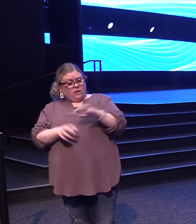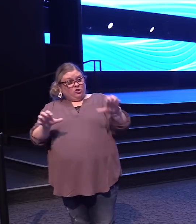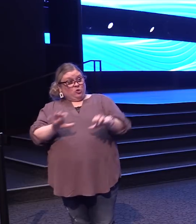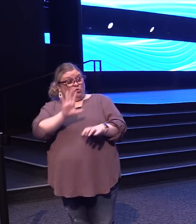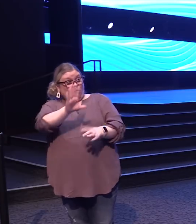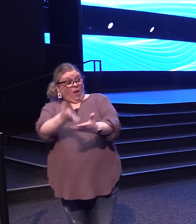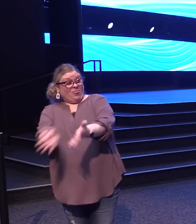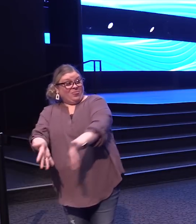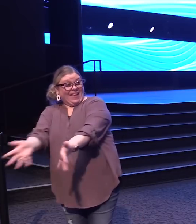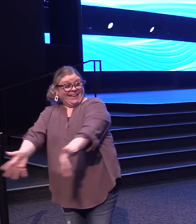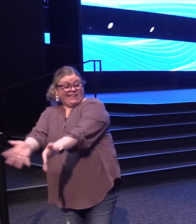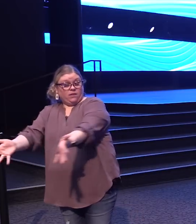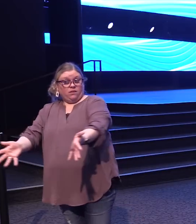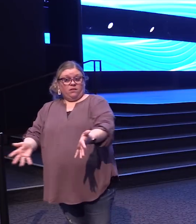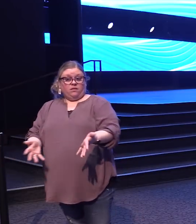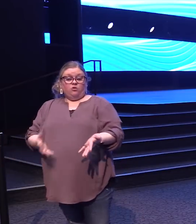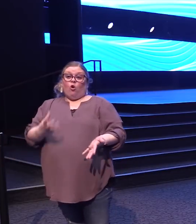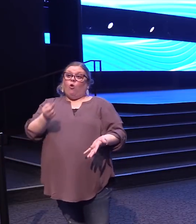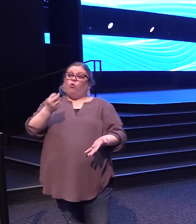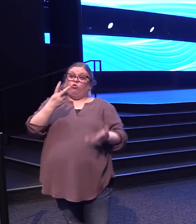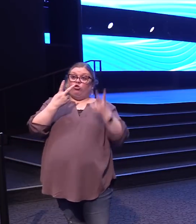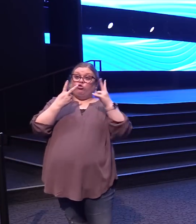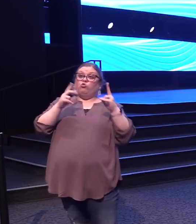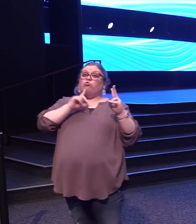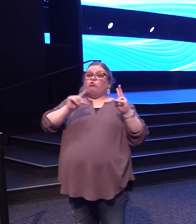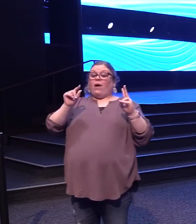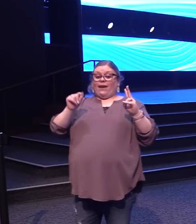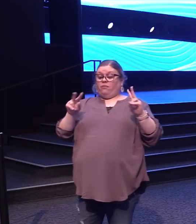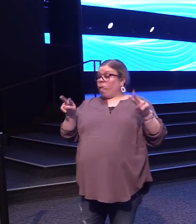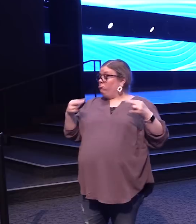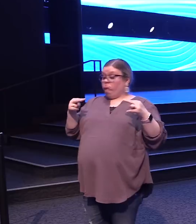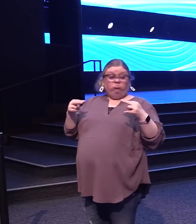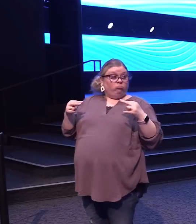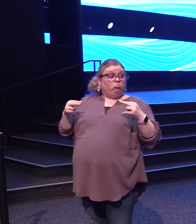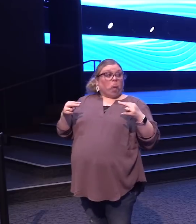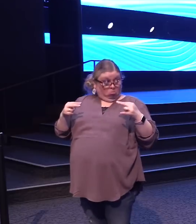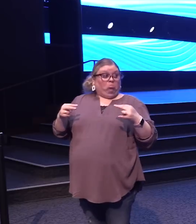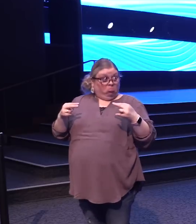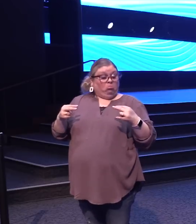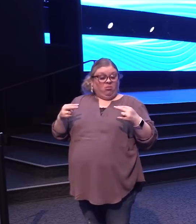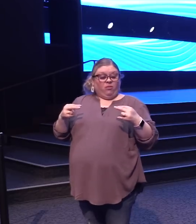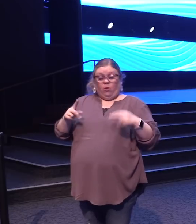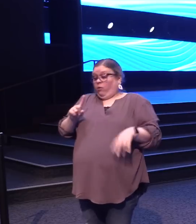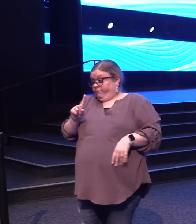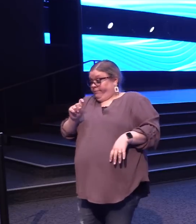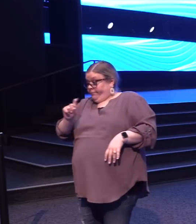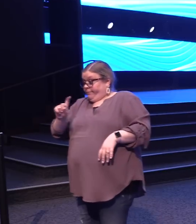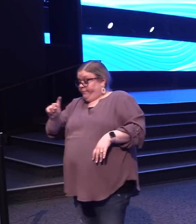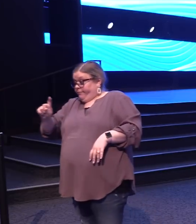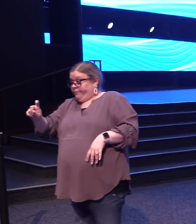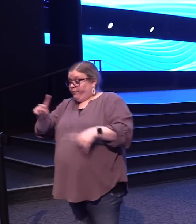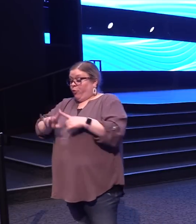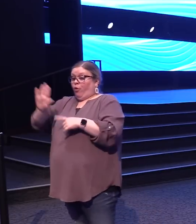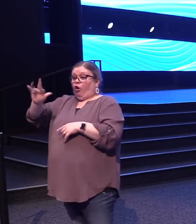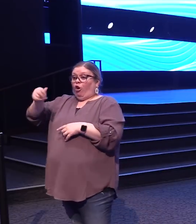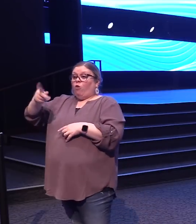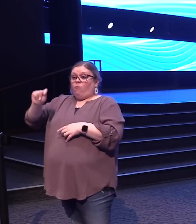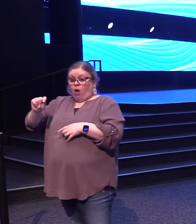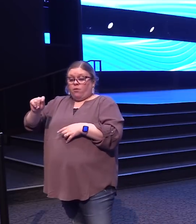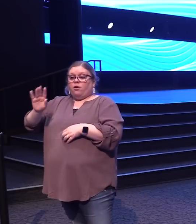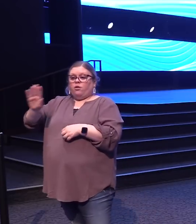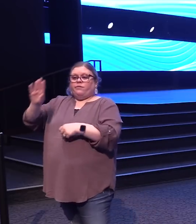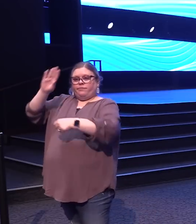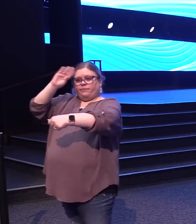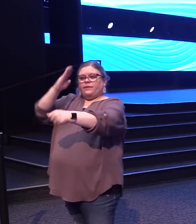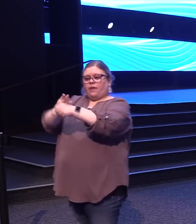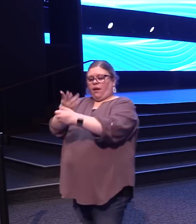thing? So the two 20-year-old guys looked at one another, nodded, and they went over to the apartment where Nanda is found